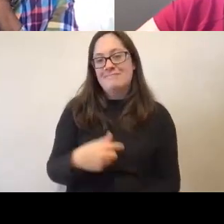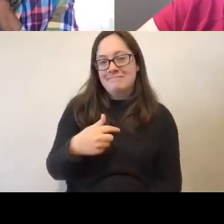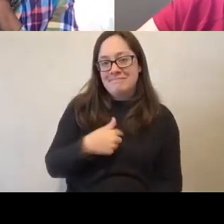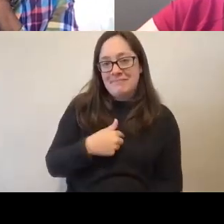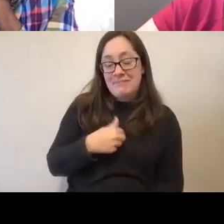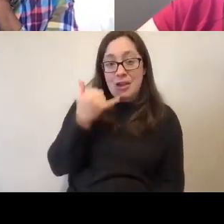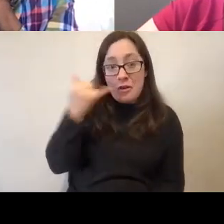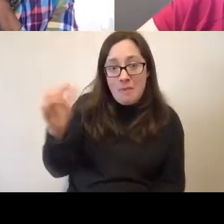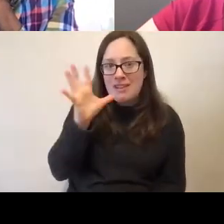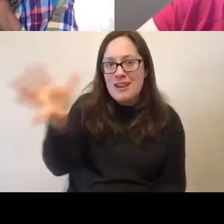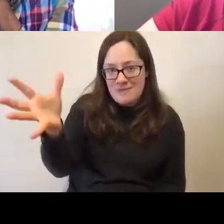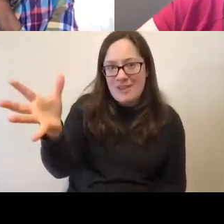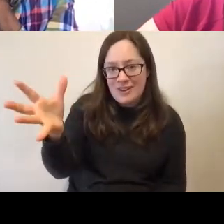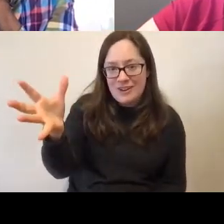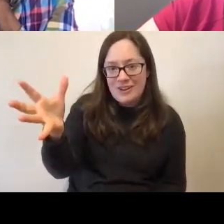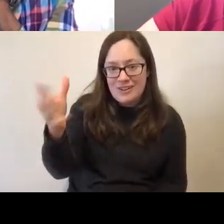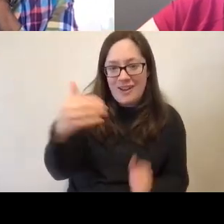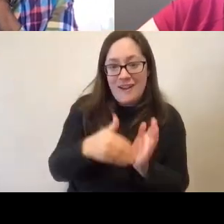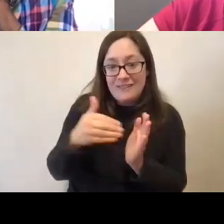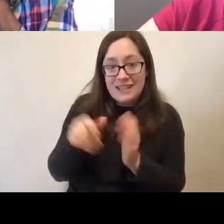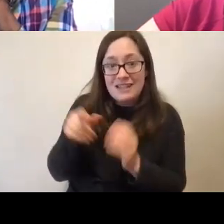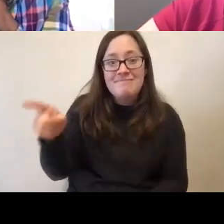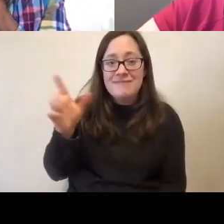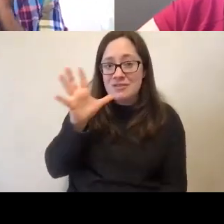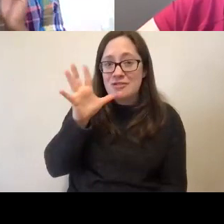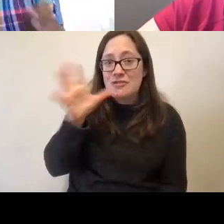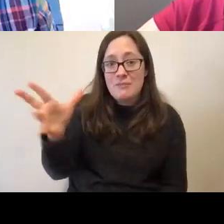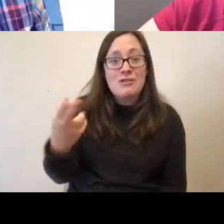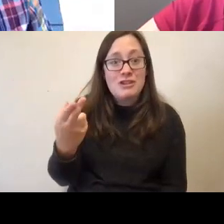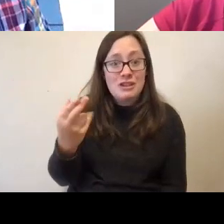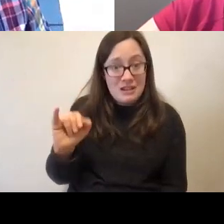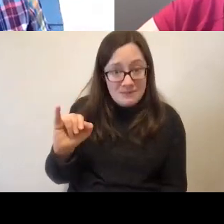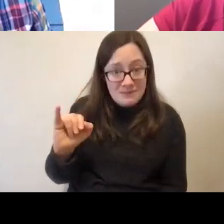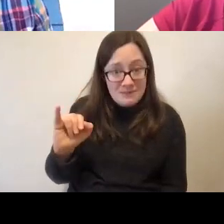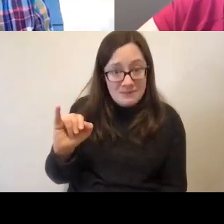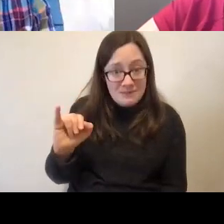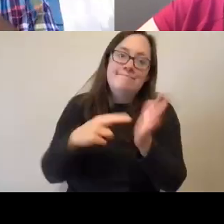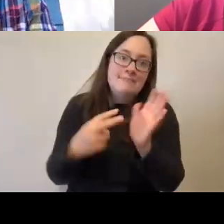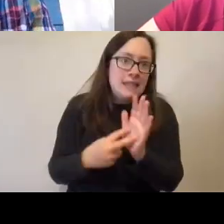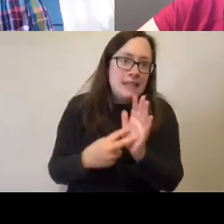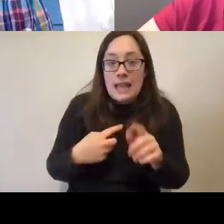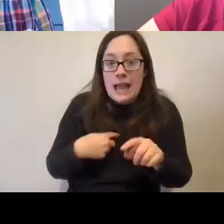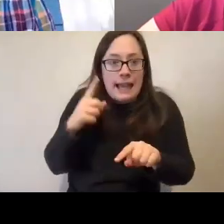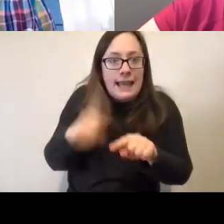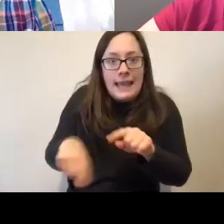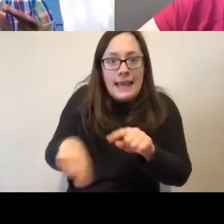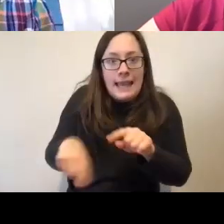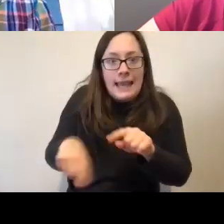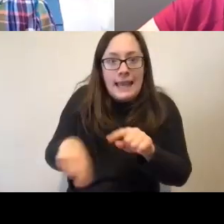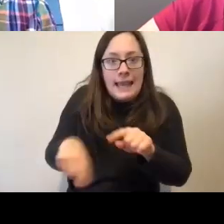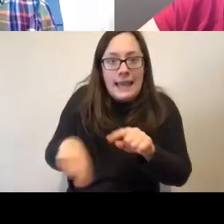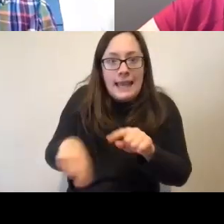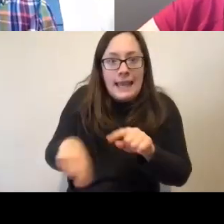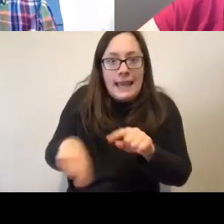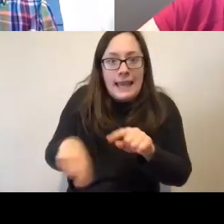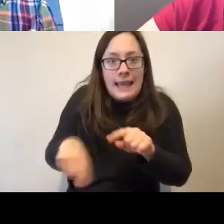I actually have a grandmother that is hearing impaired, which makes it more difficult to connect with her. So it's usually through a